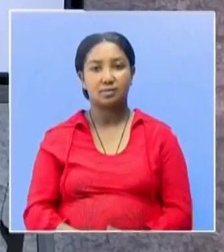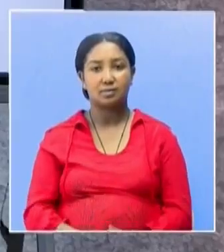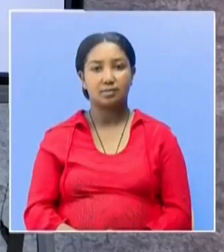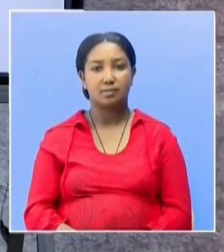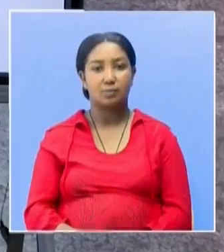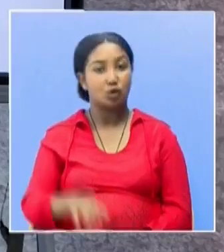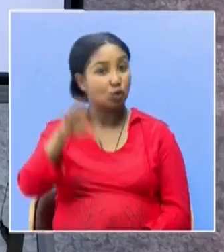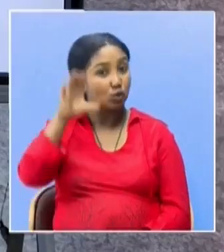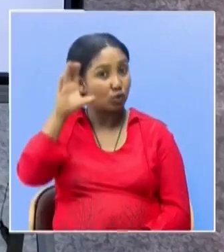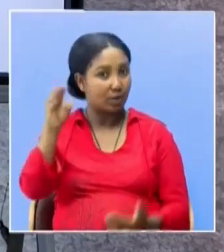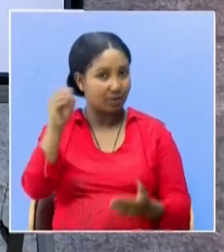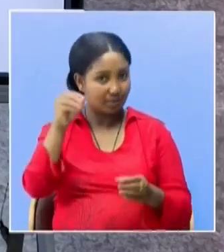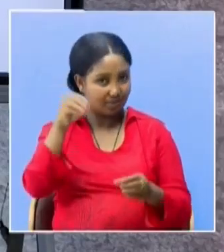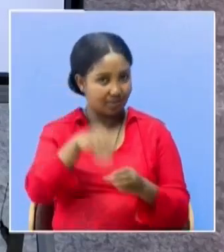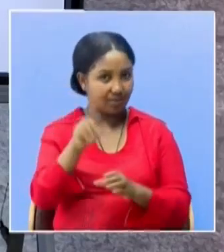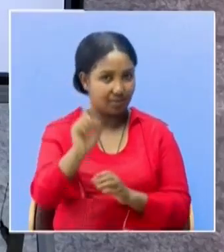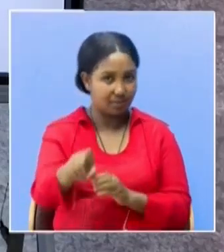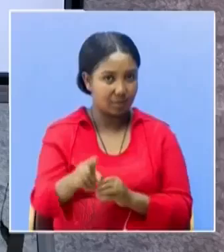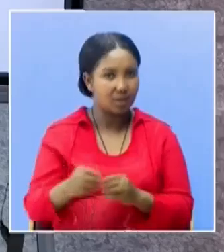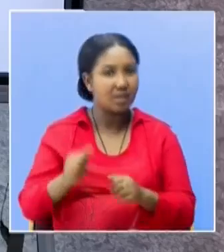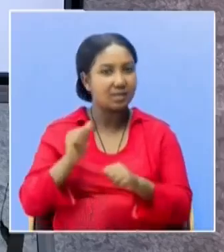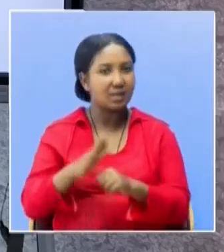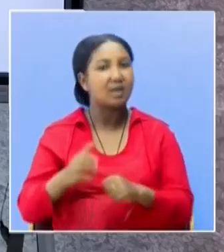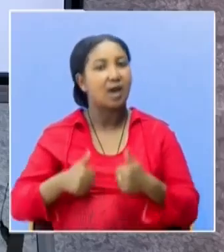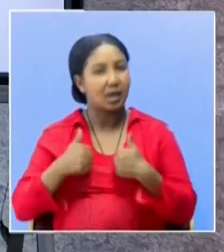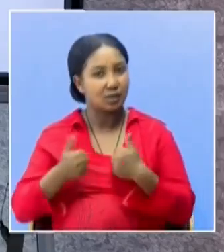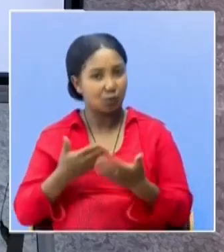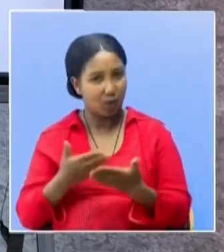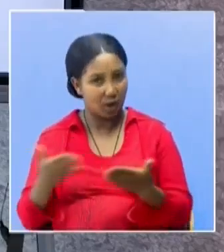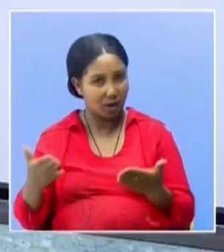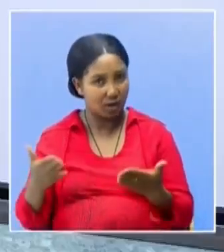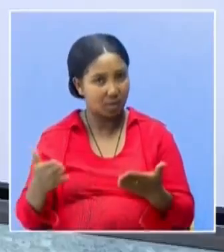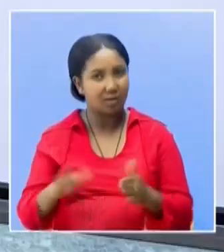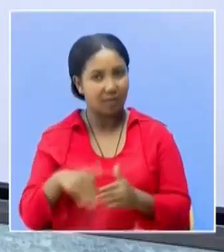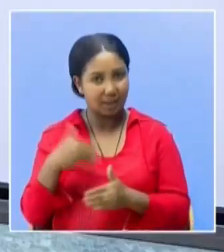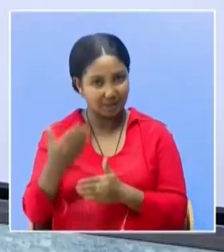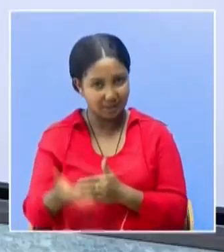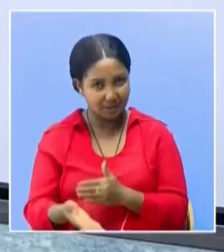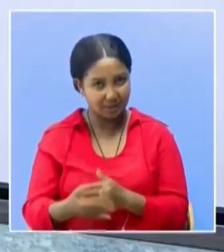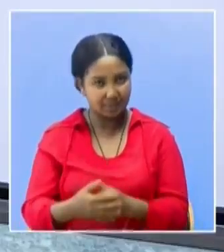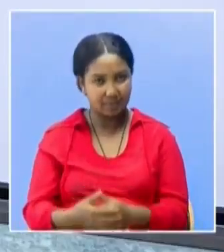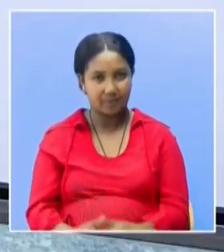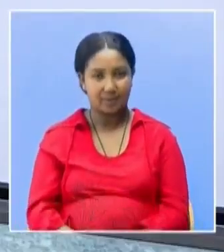should be considered here now. Sender's address, what do you do?